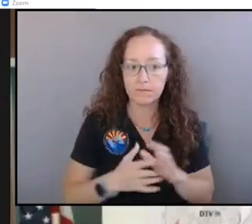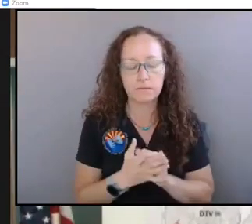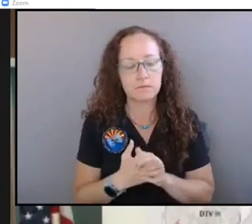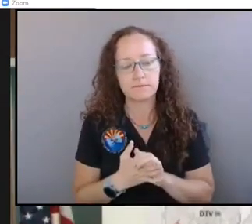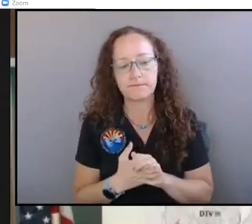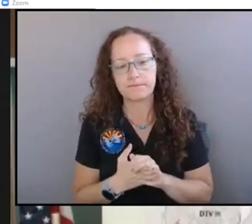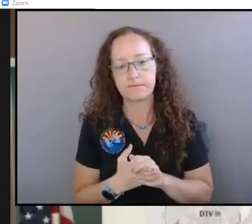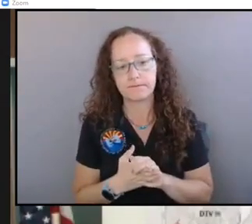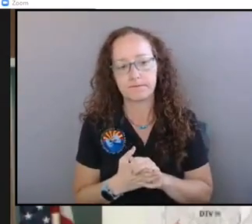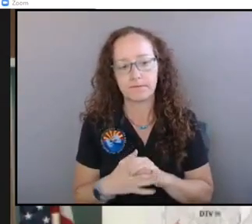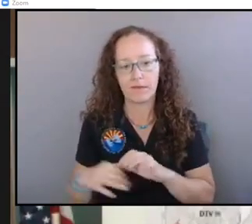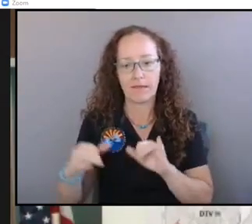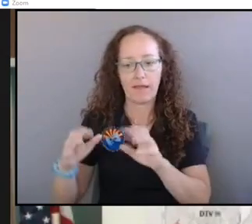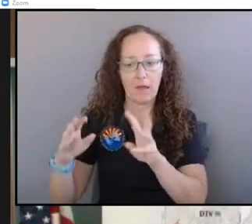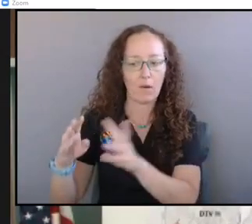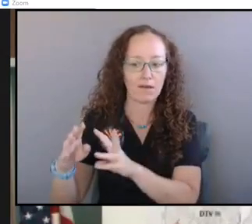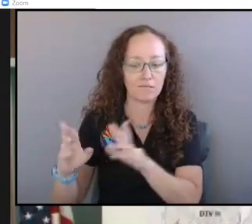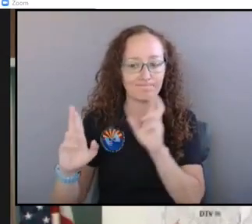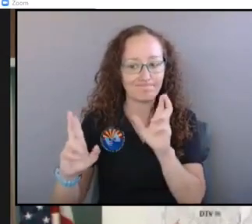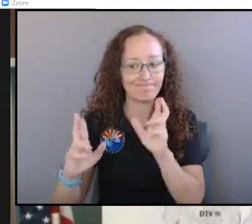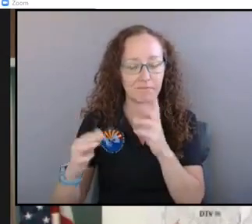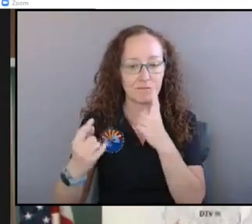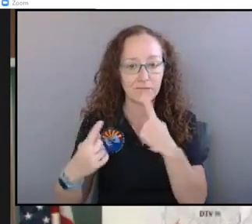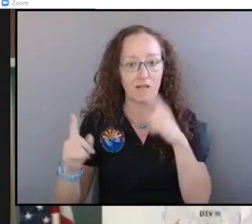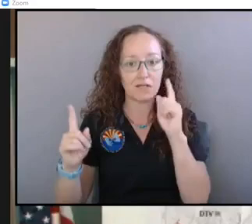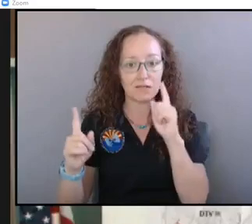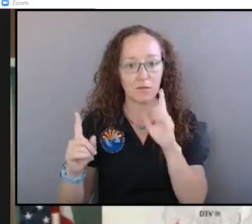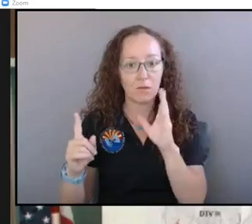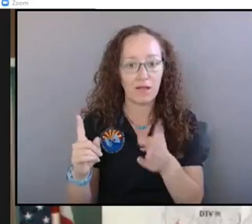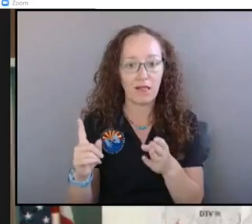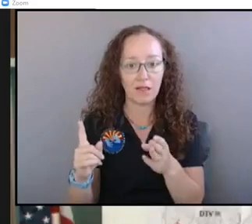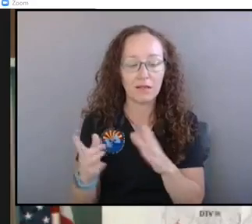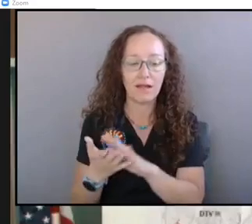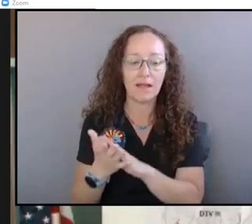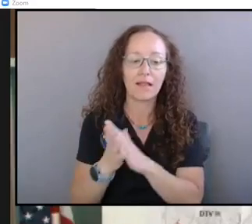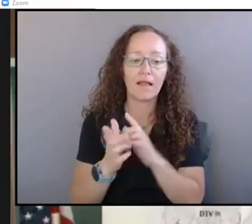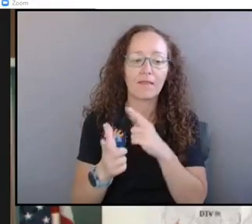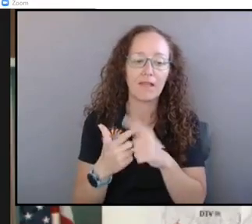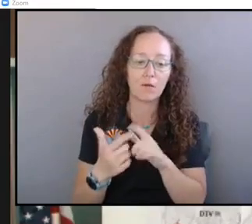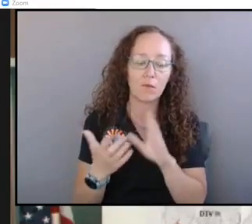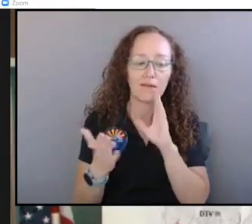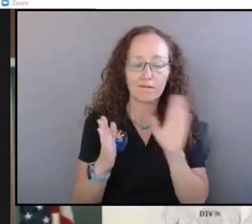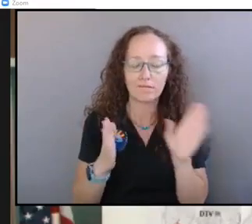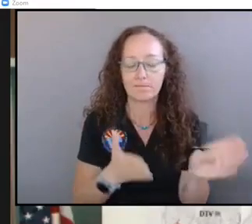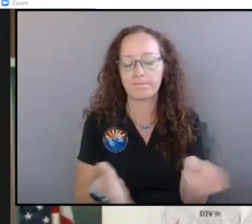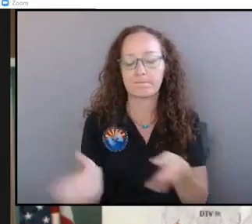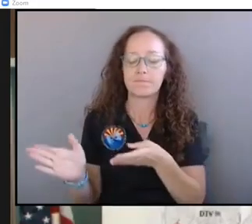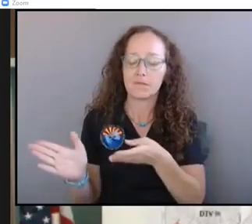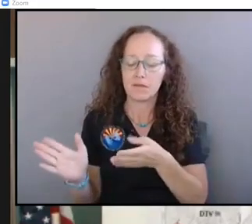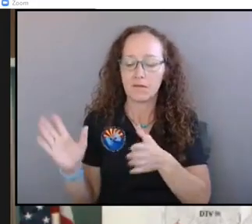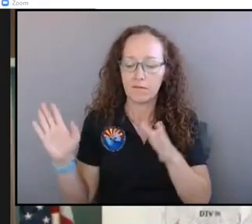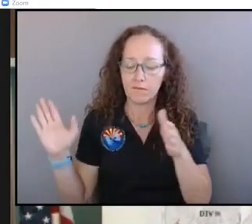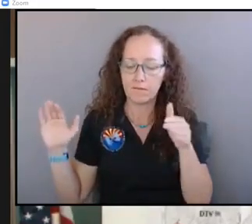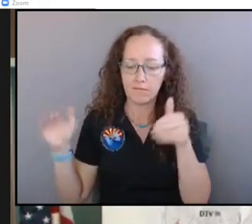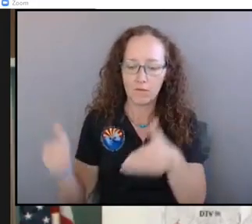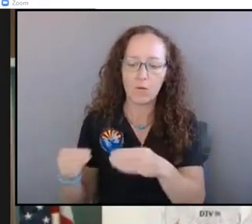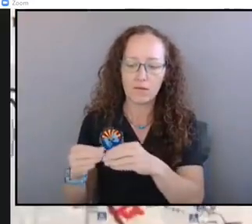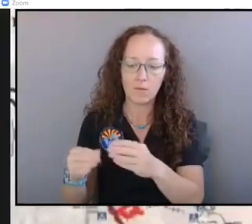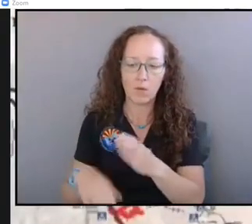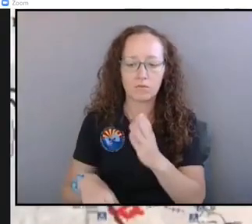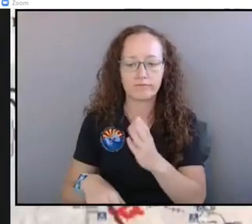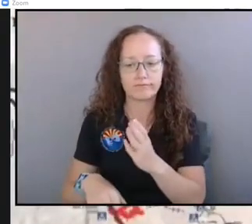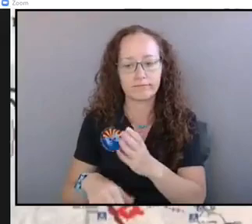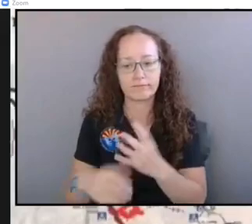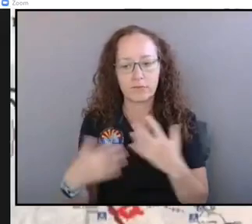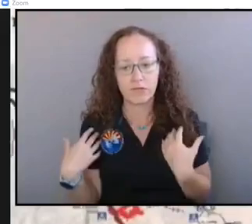this western edge, so we can start moving on with recovery efforts on the rest of the fire.